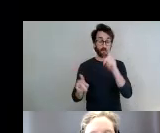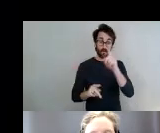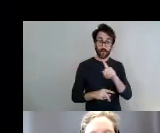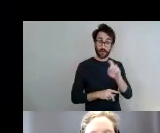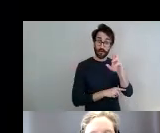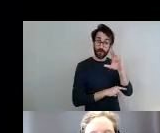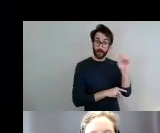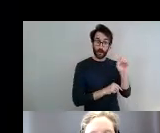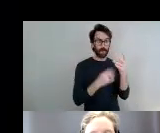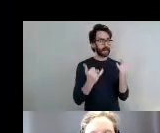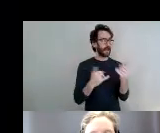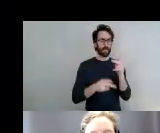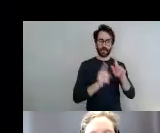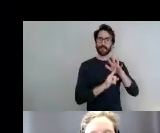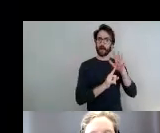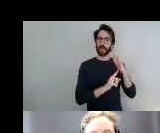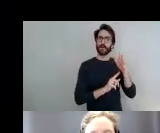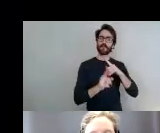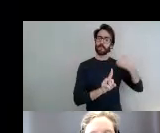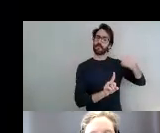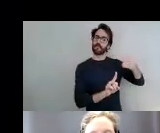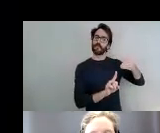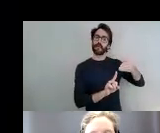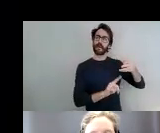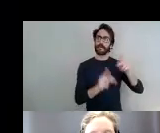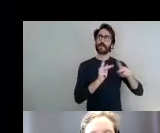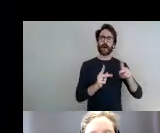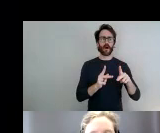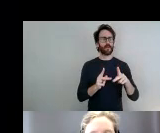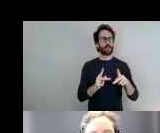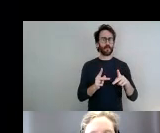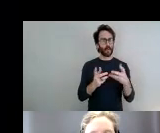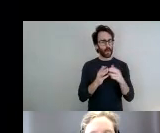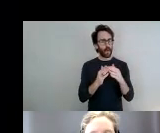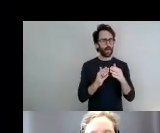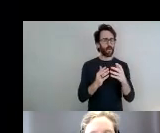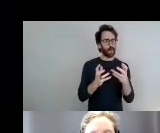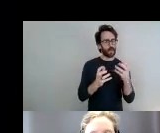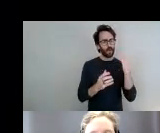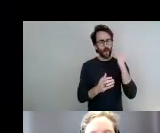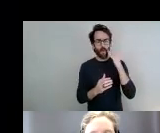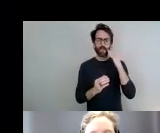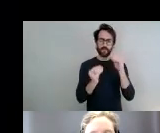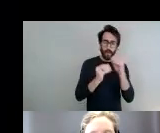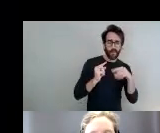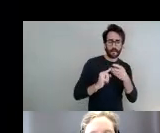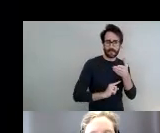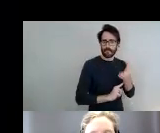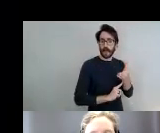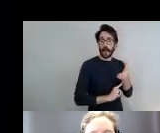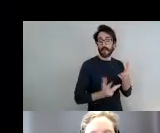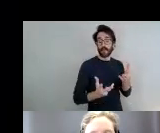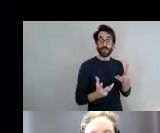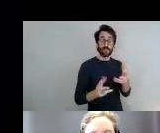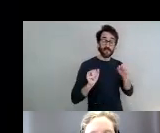what everyone's interested on right now. So you can certainly go online and look at that. We